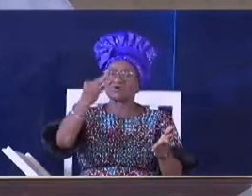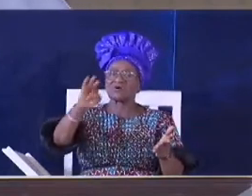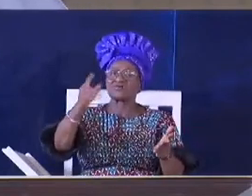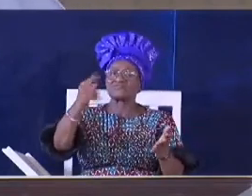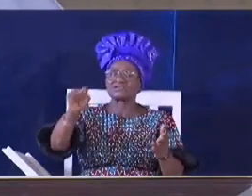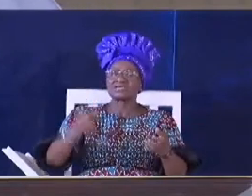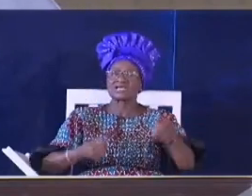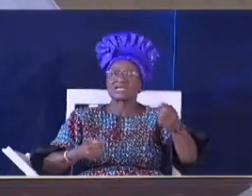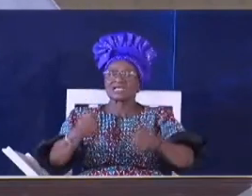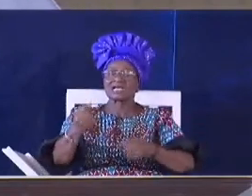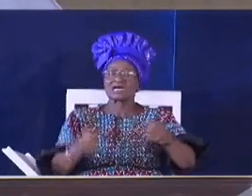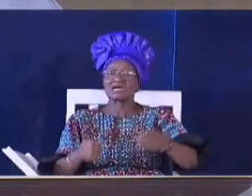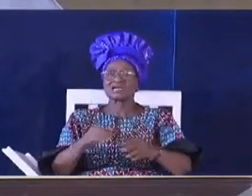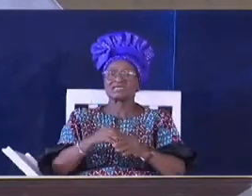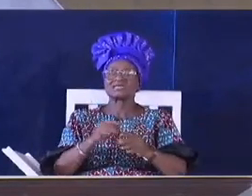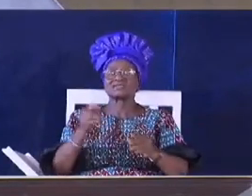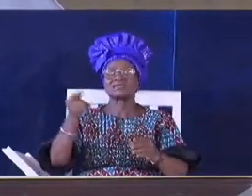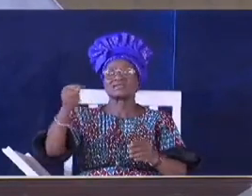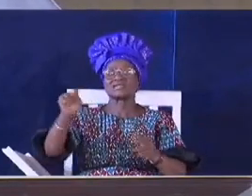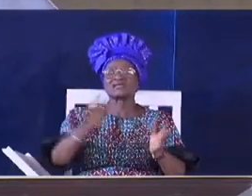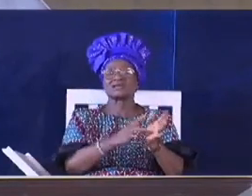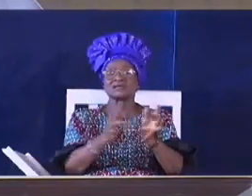In the text that we've just read to you,